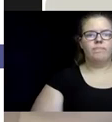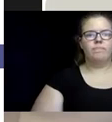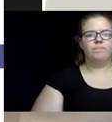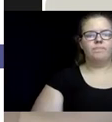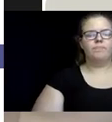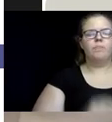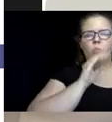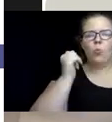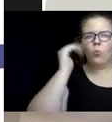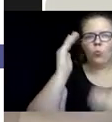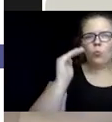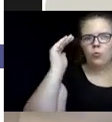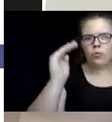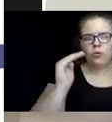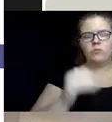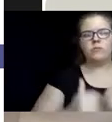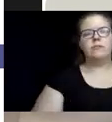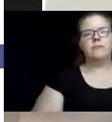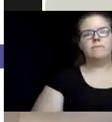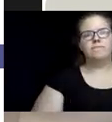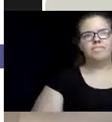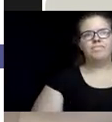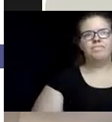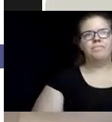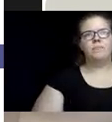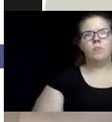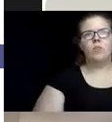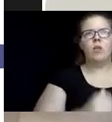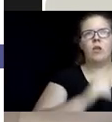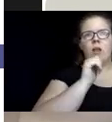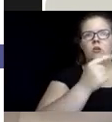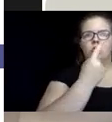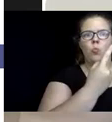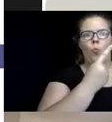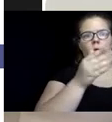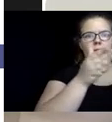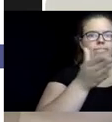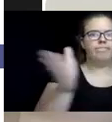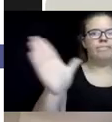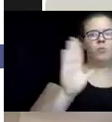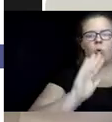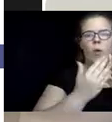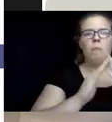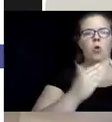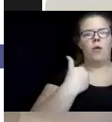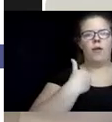Older adults are not one generalized community. There are subsets and things that we